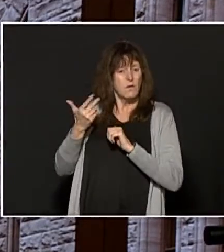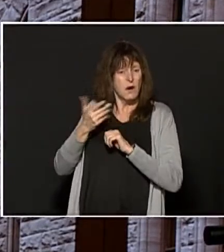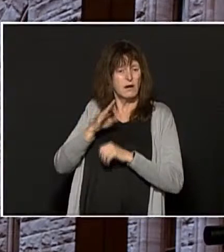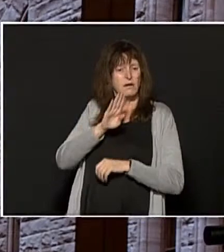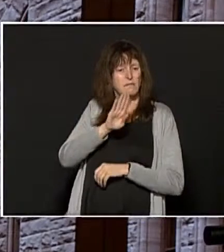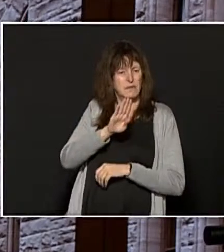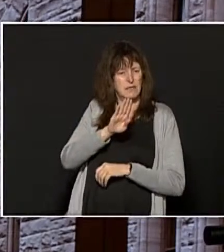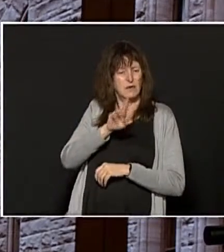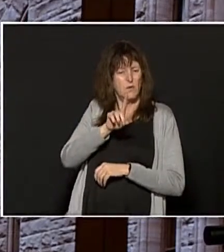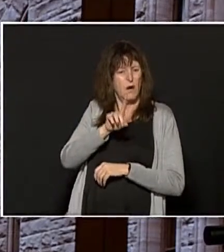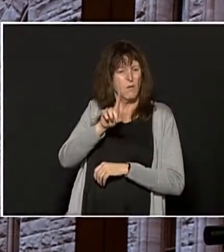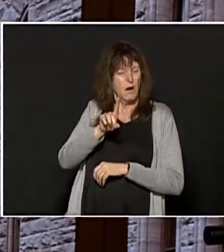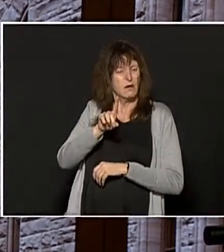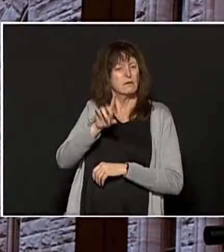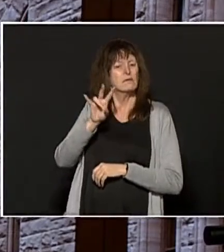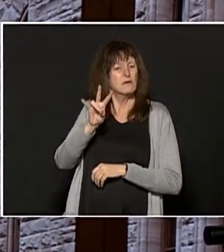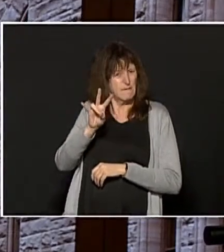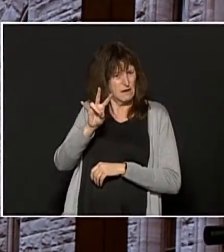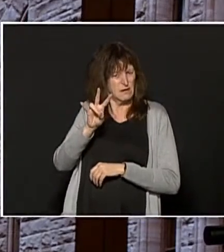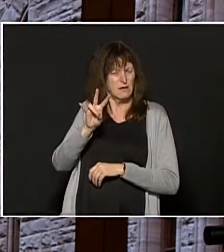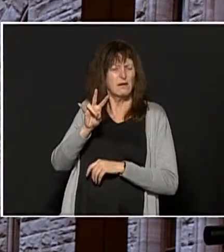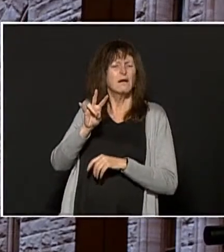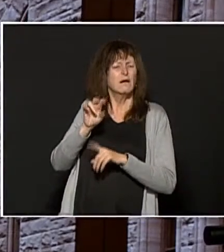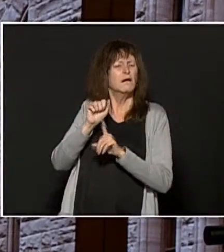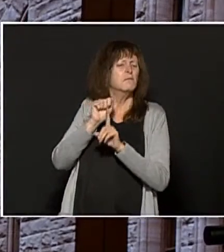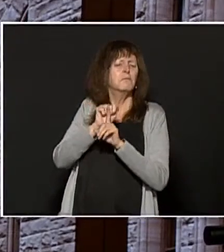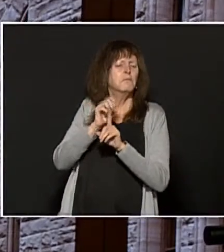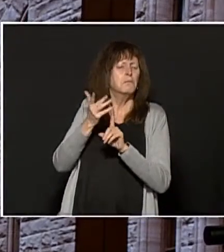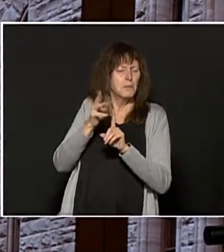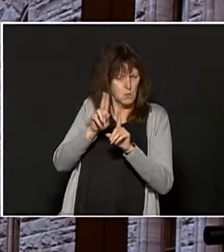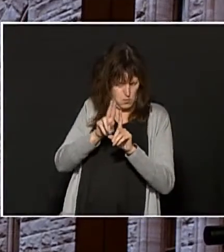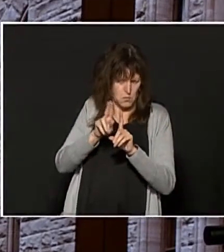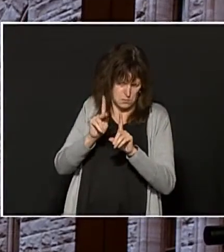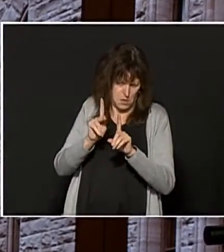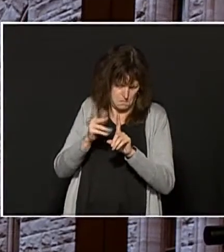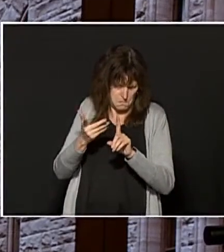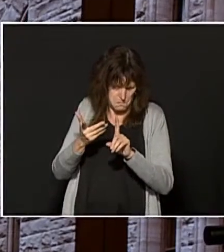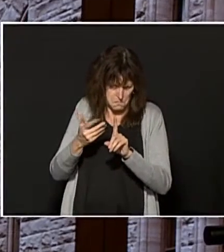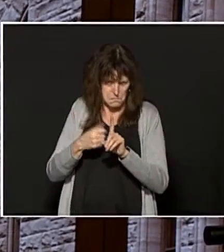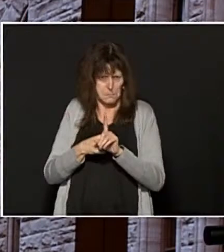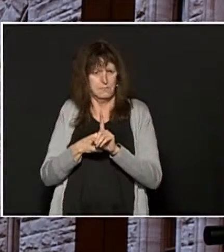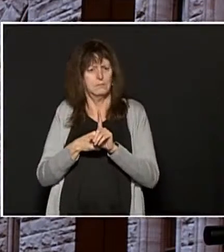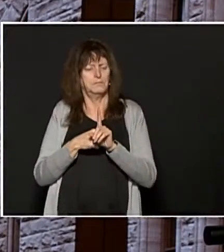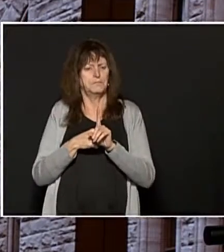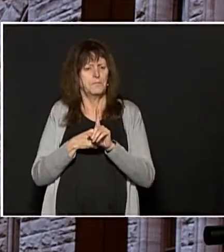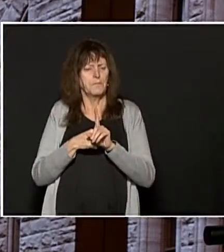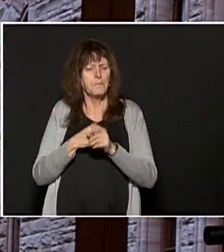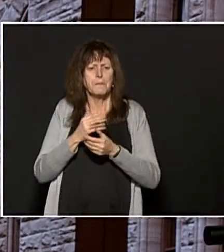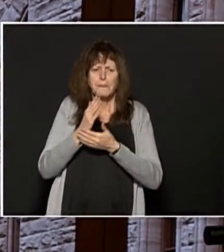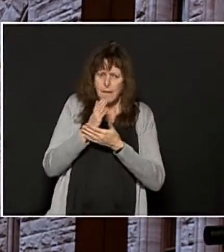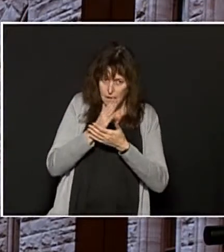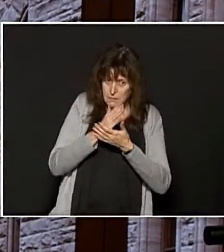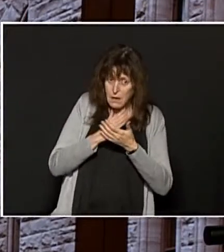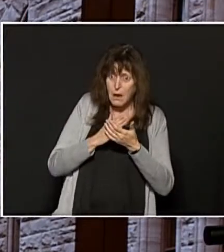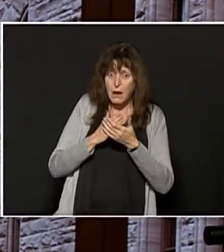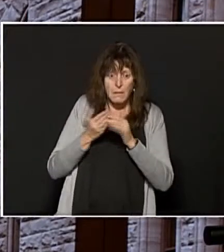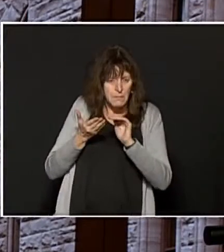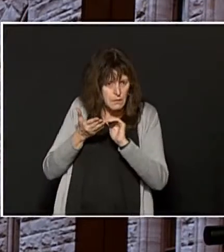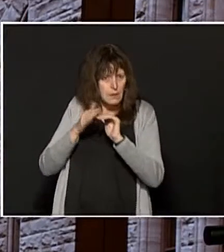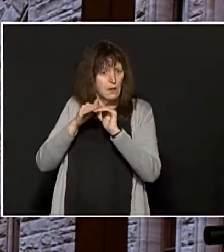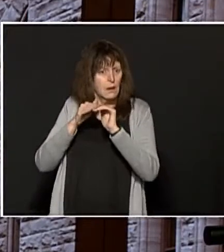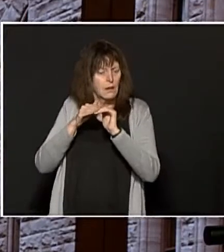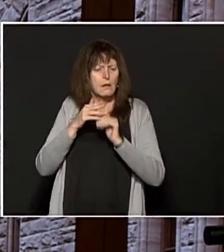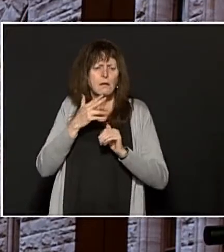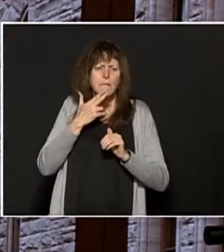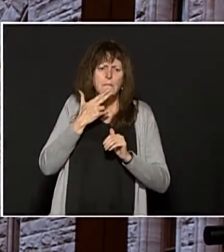B1.1.7, the so-called UK variant. We are seeing some increase, small but concerning, in